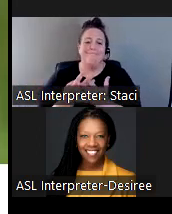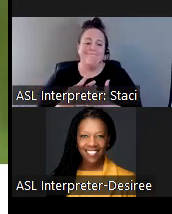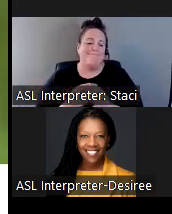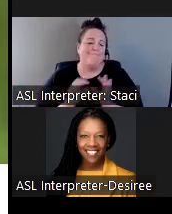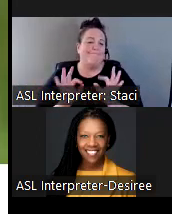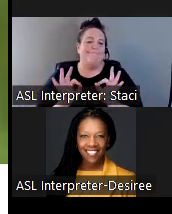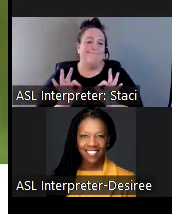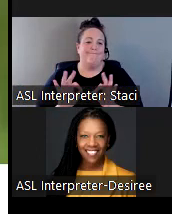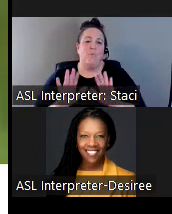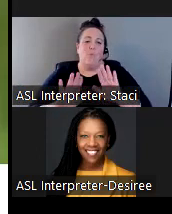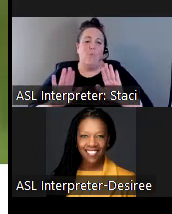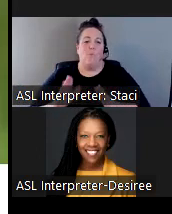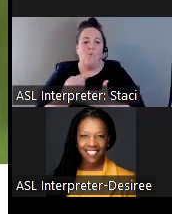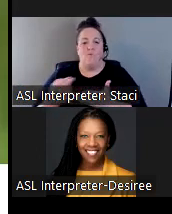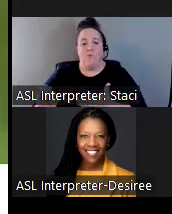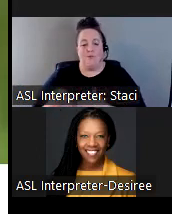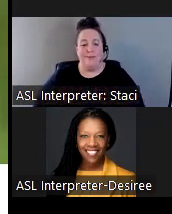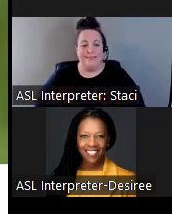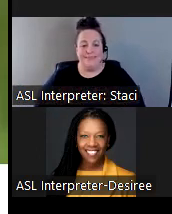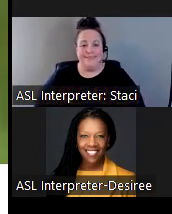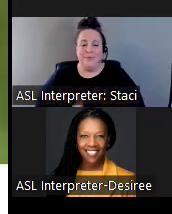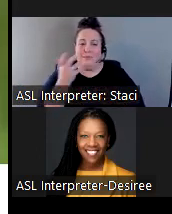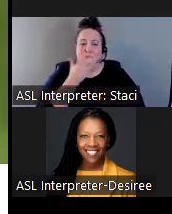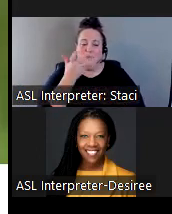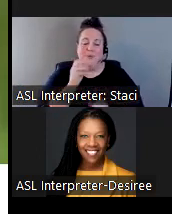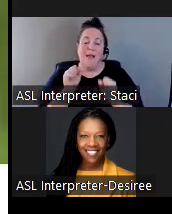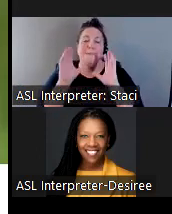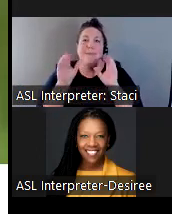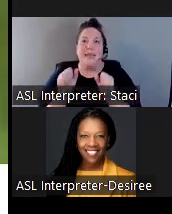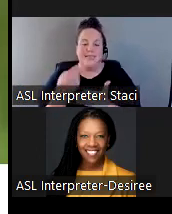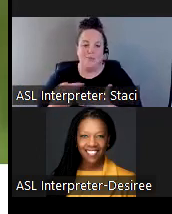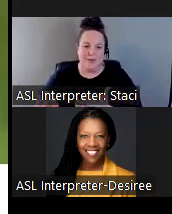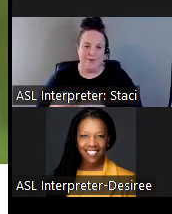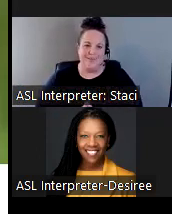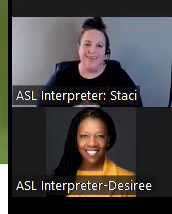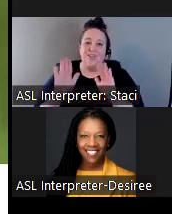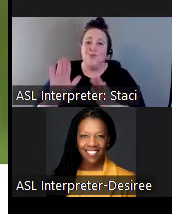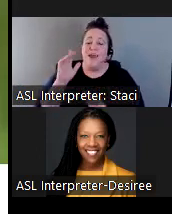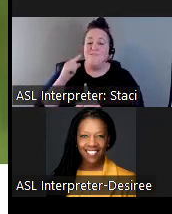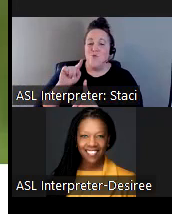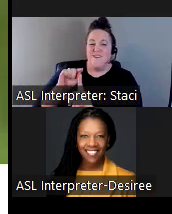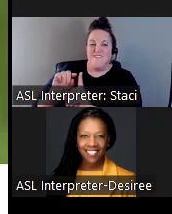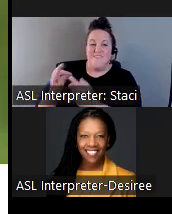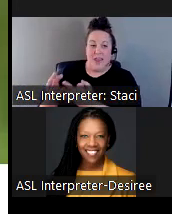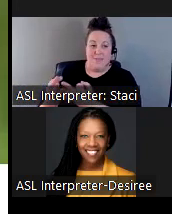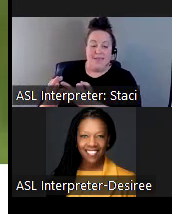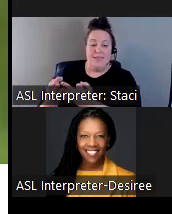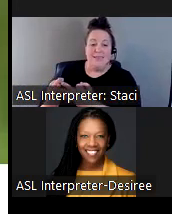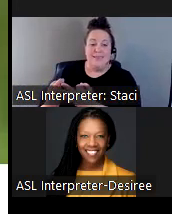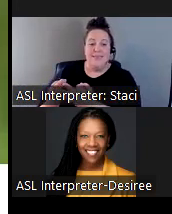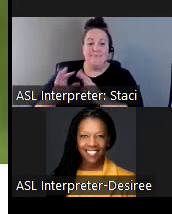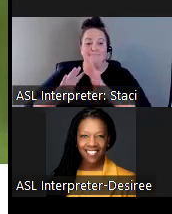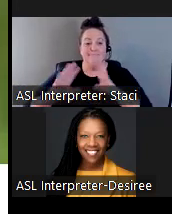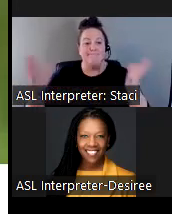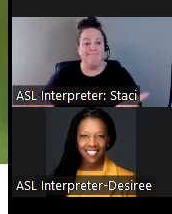and it is excellent. I cannot recommend it more. It's great for families. Universal, so my